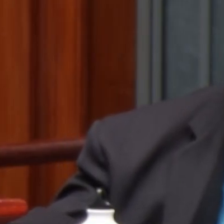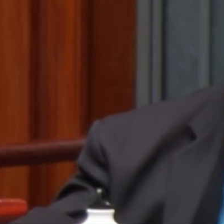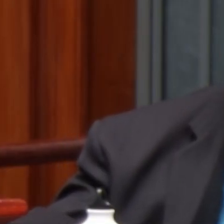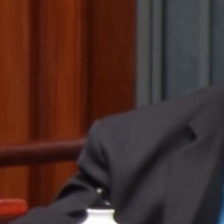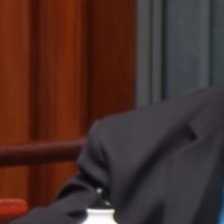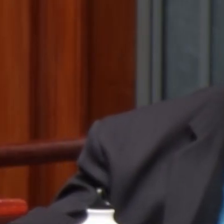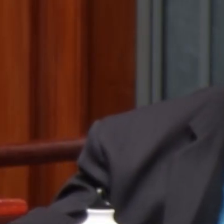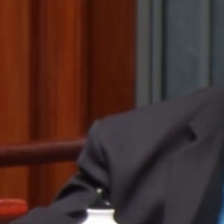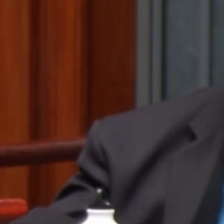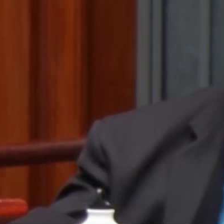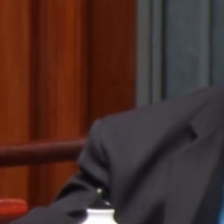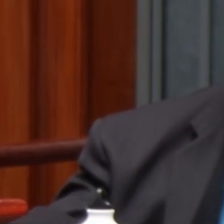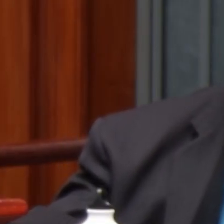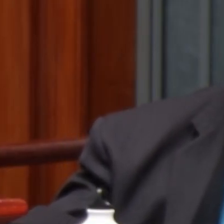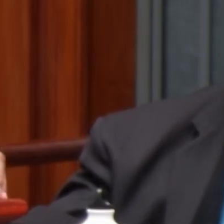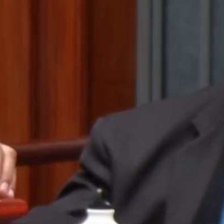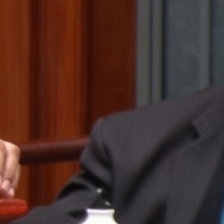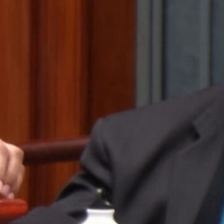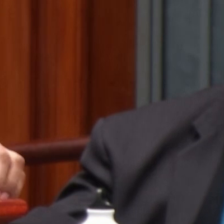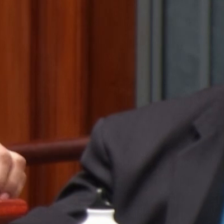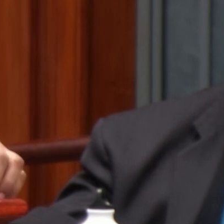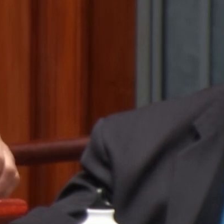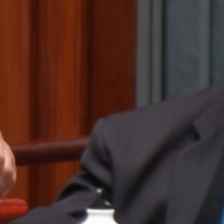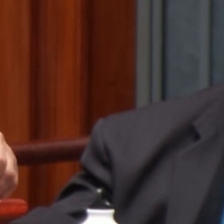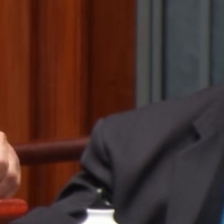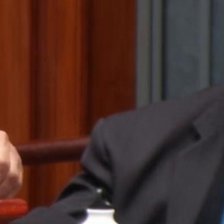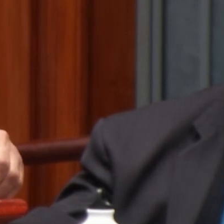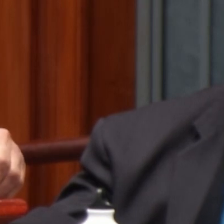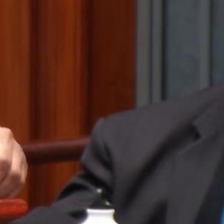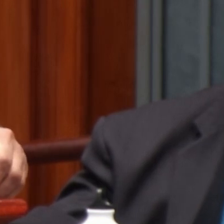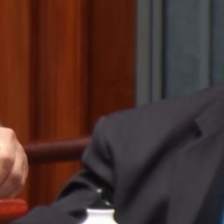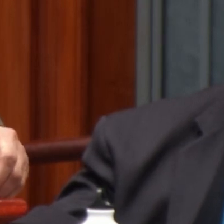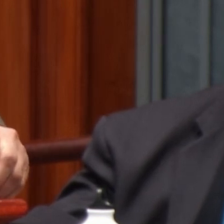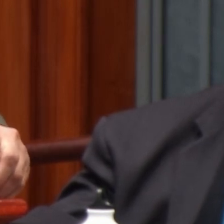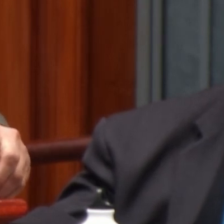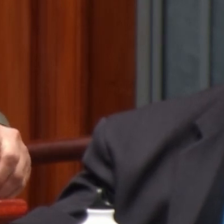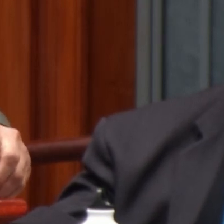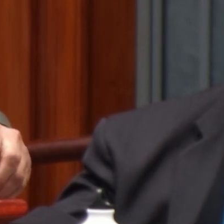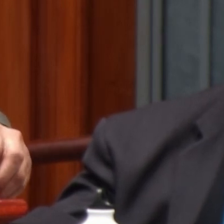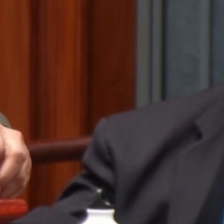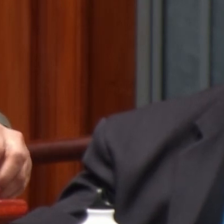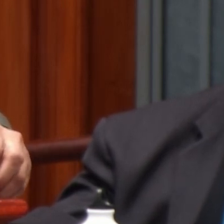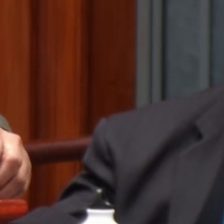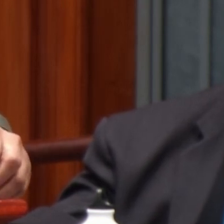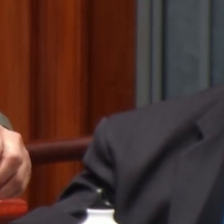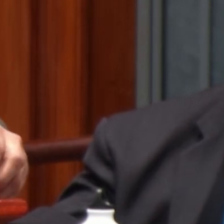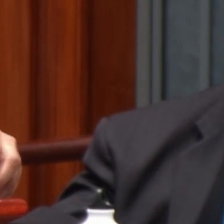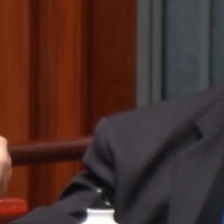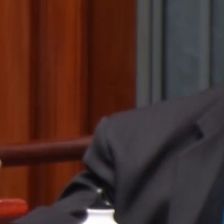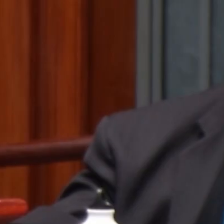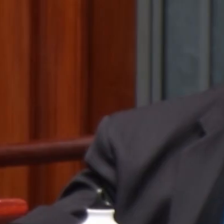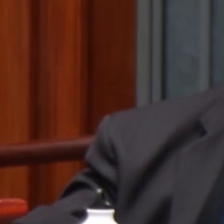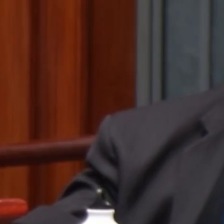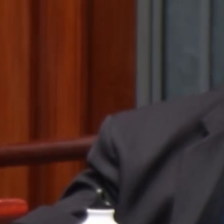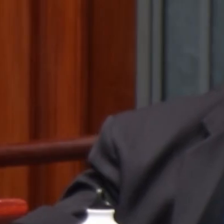new opportunities emerging in their own community. It is about families who can see investment and development coming closer to where they live. These are the people who